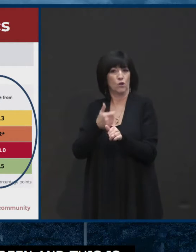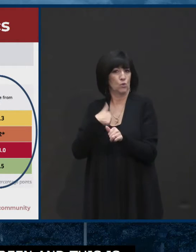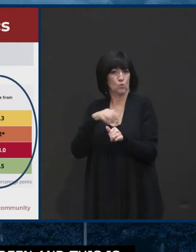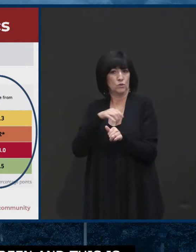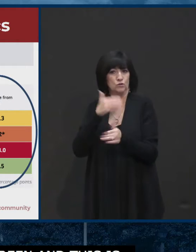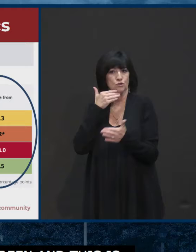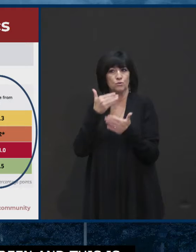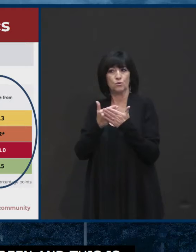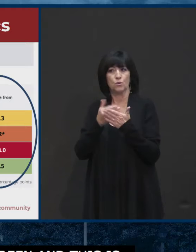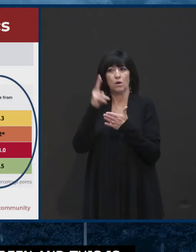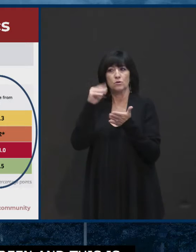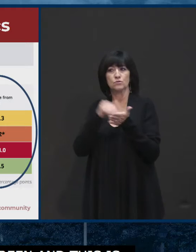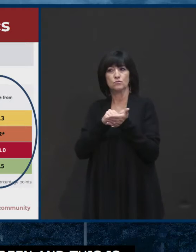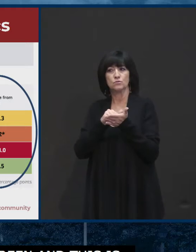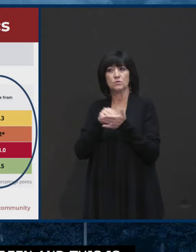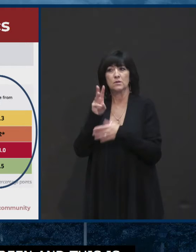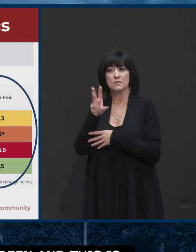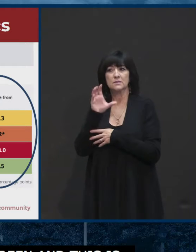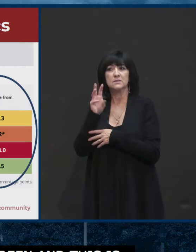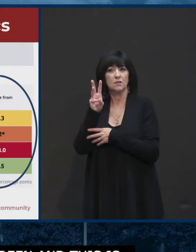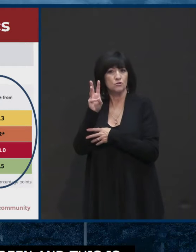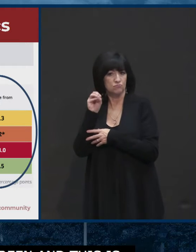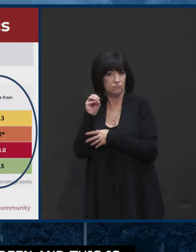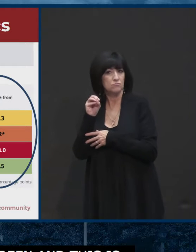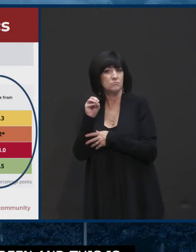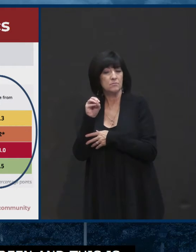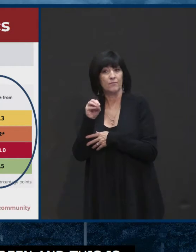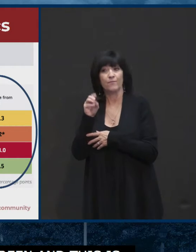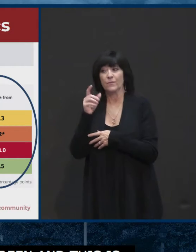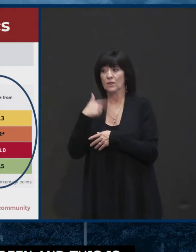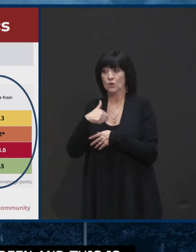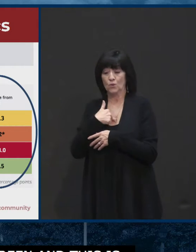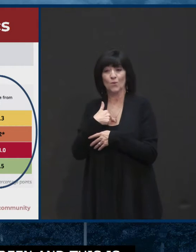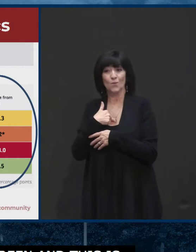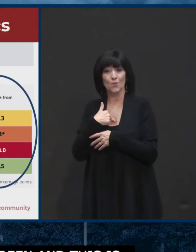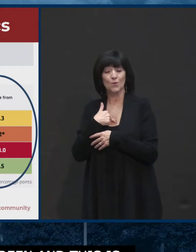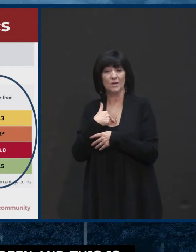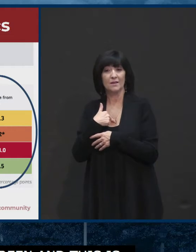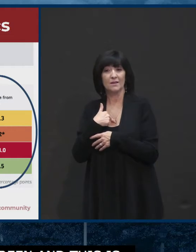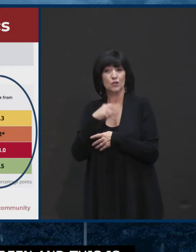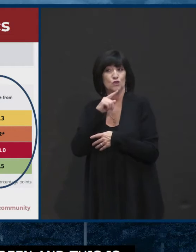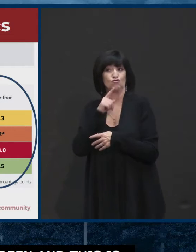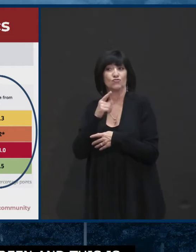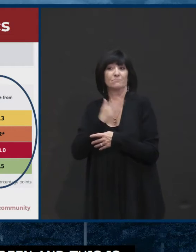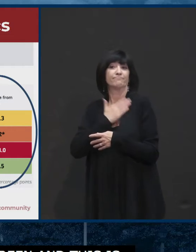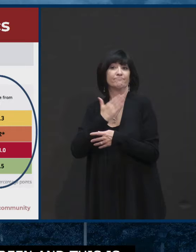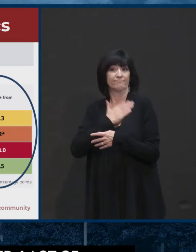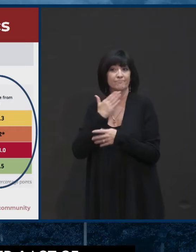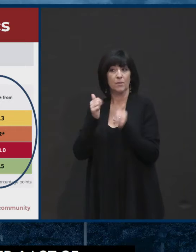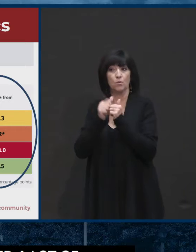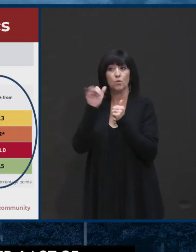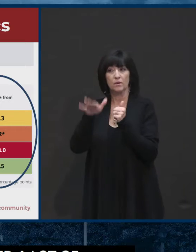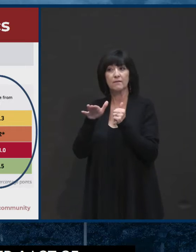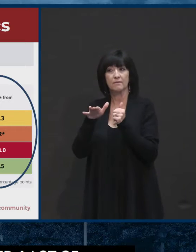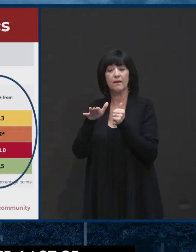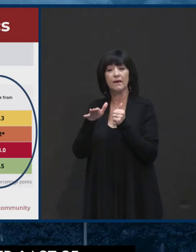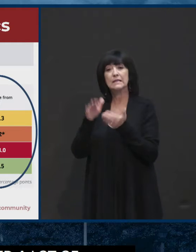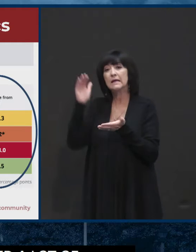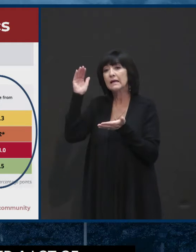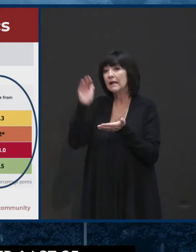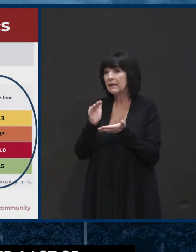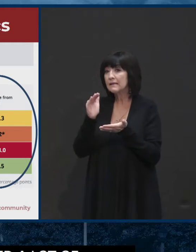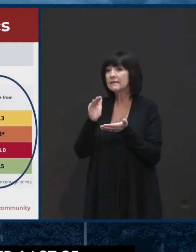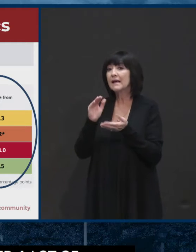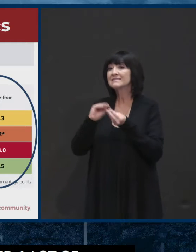But we did a lot of intensive testing a few weeks before, so a slight decrease in testing last week,